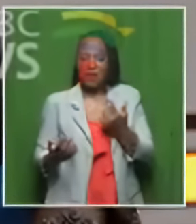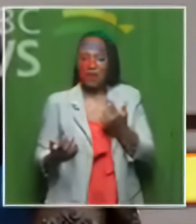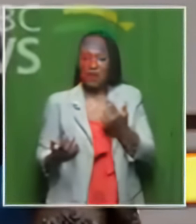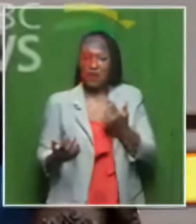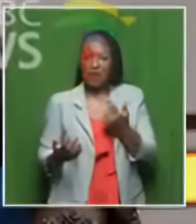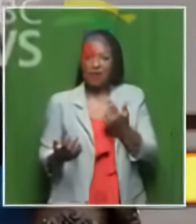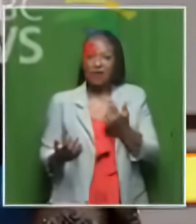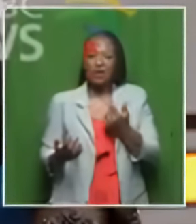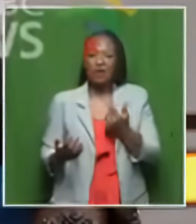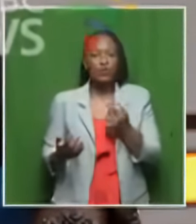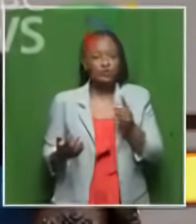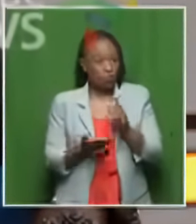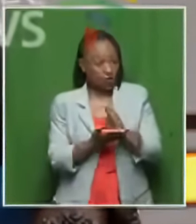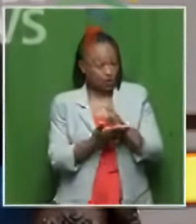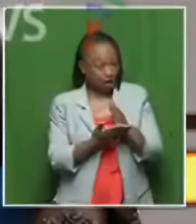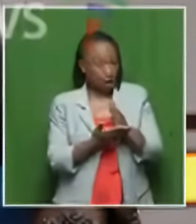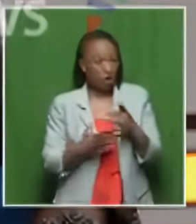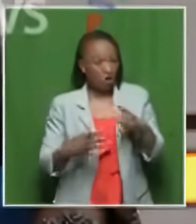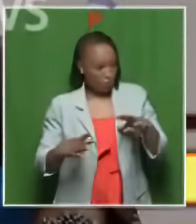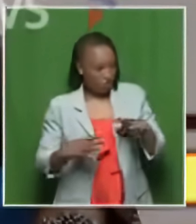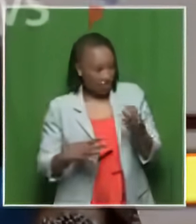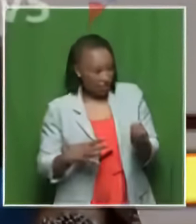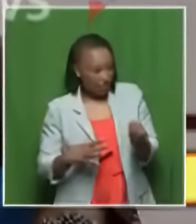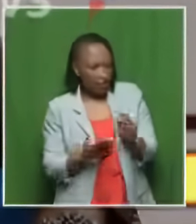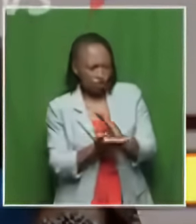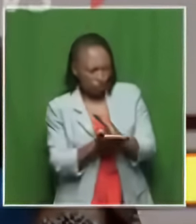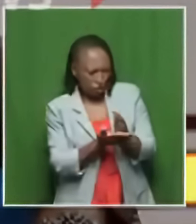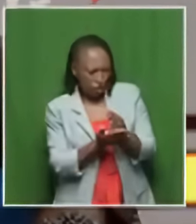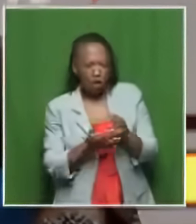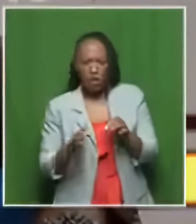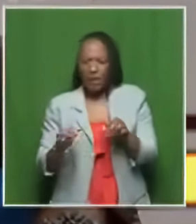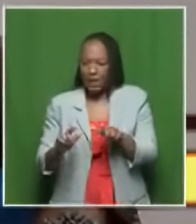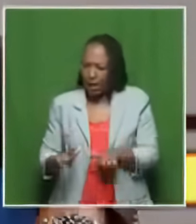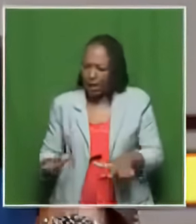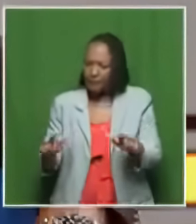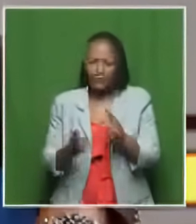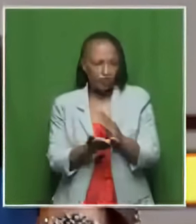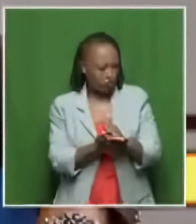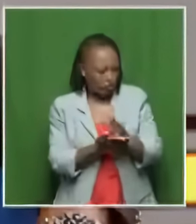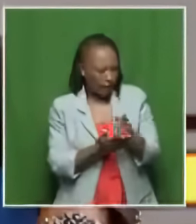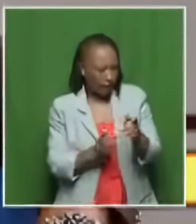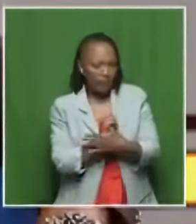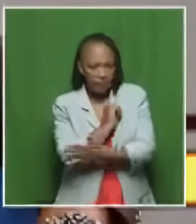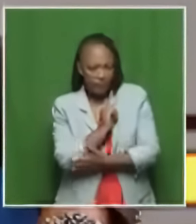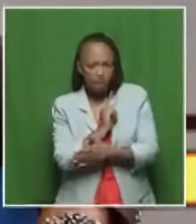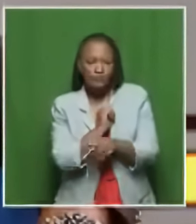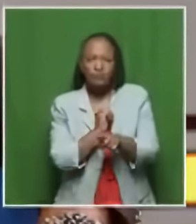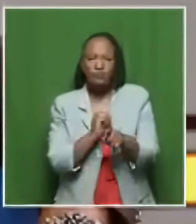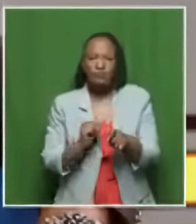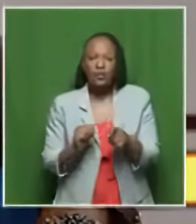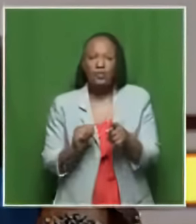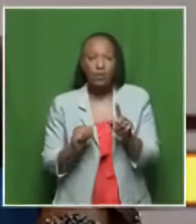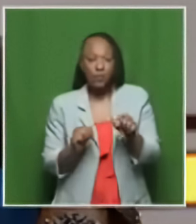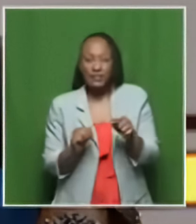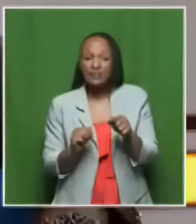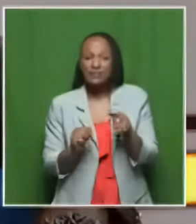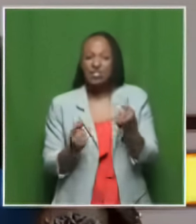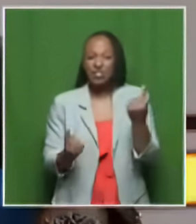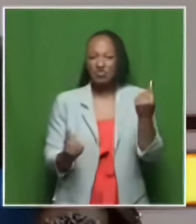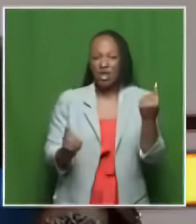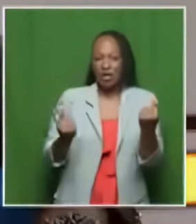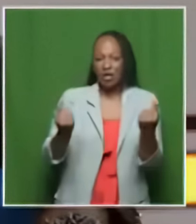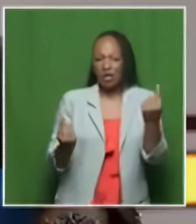need to share the wealth of the country. We need to share the land of the country. We need to treat each other